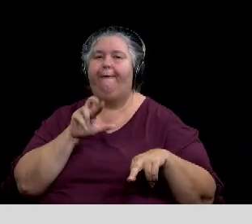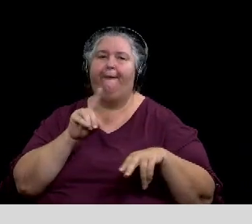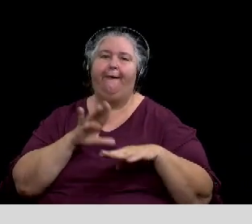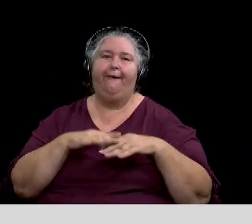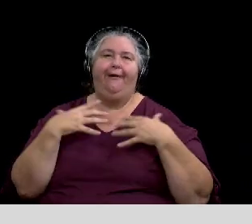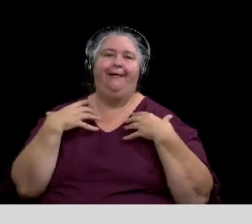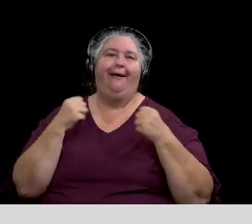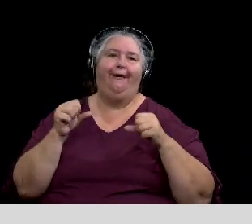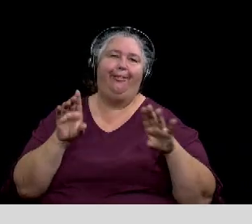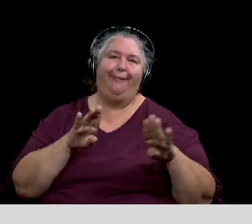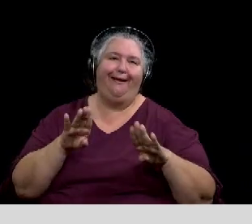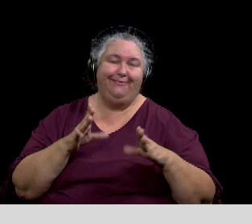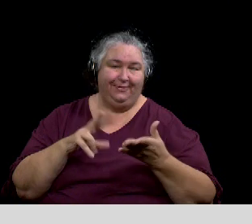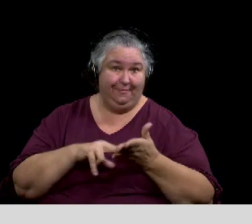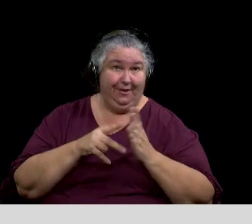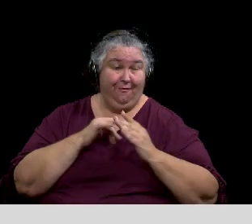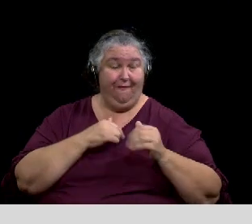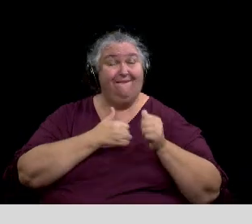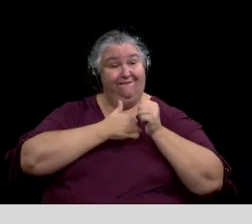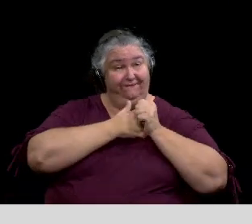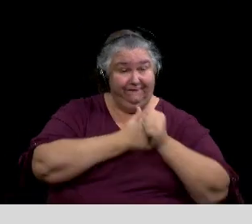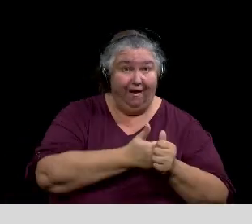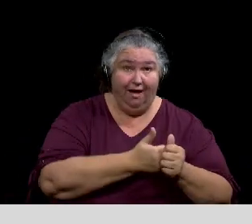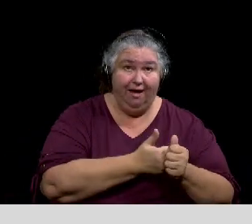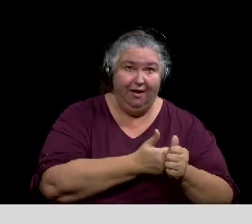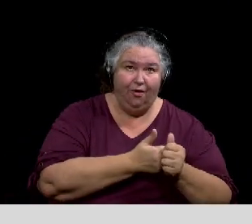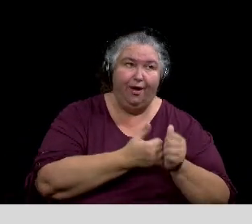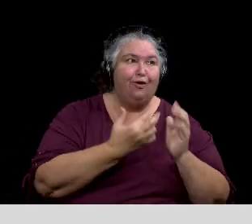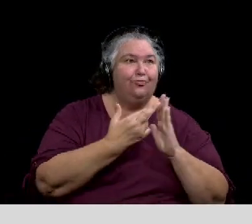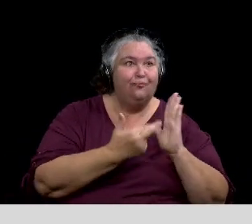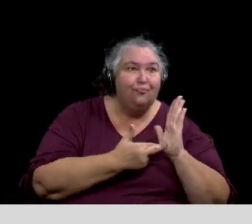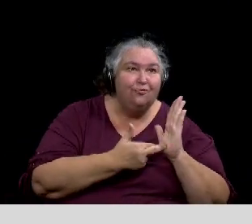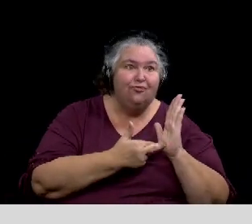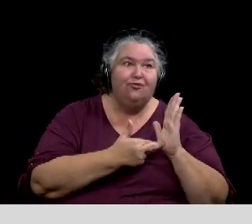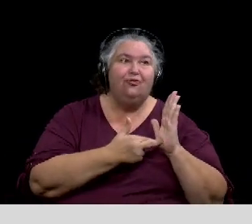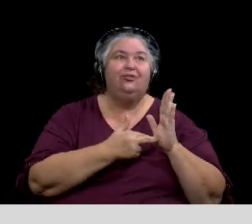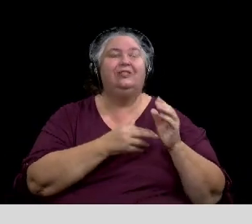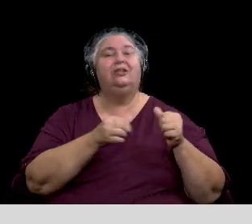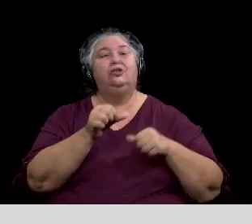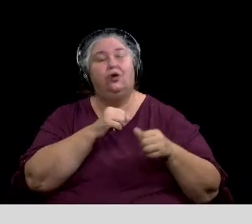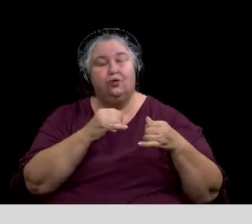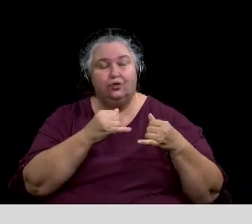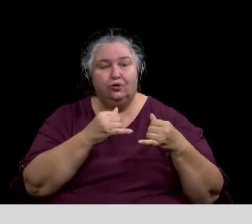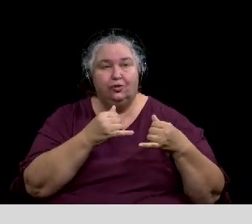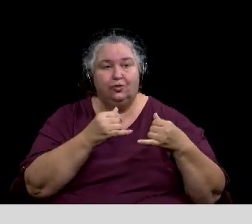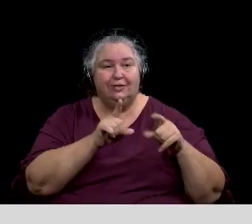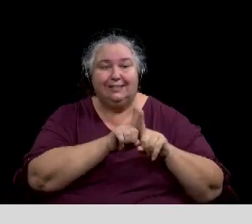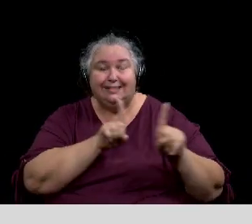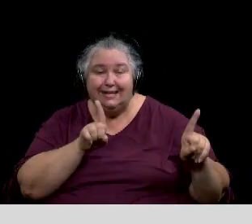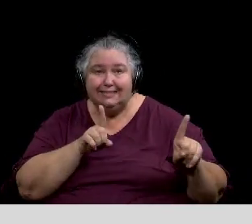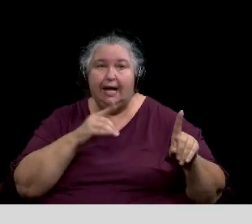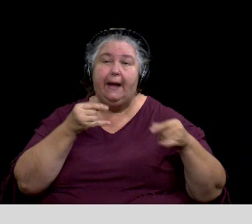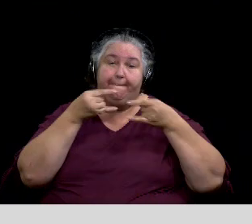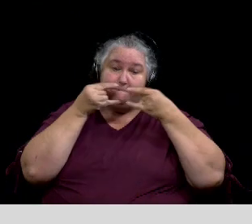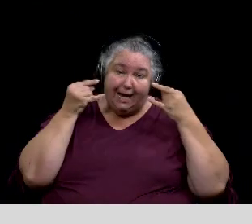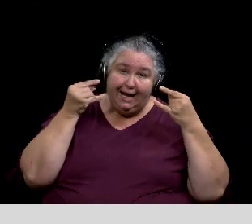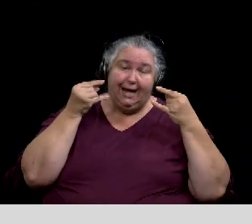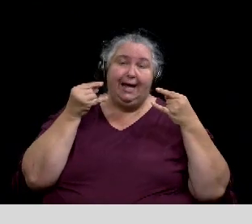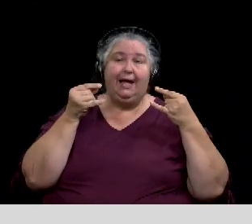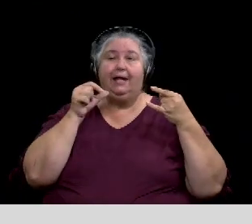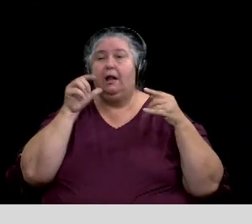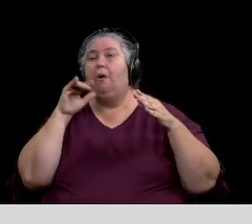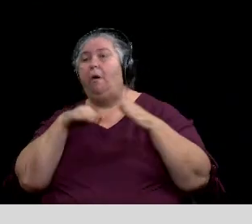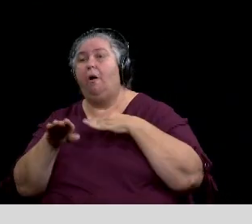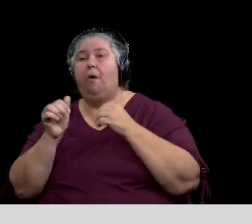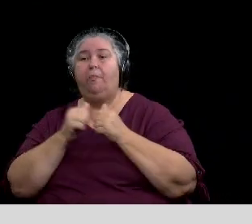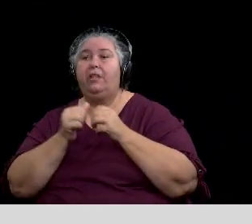When we are following strict guidelines and social distancing and wearing our masks consistently and not getting indoors with a